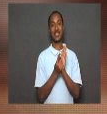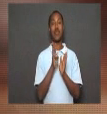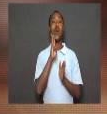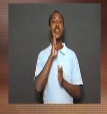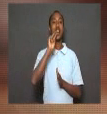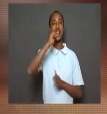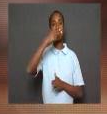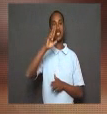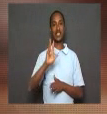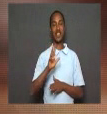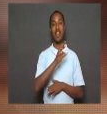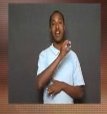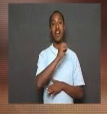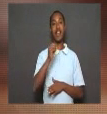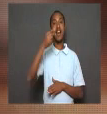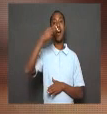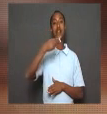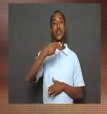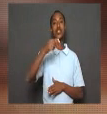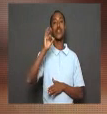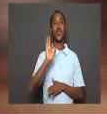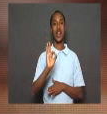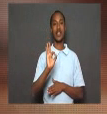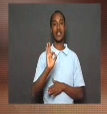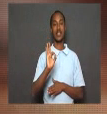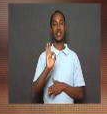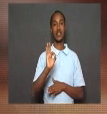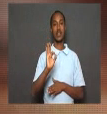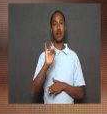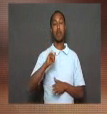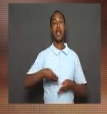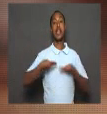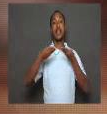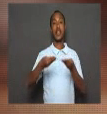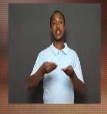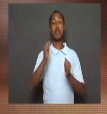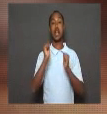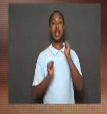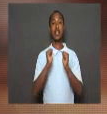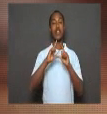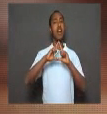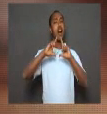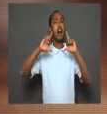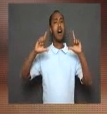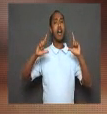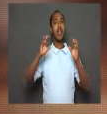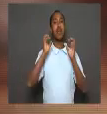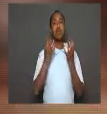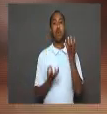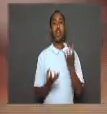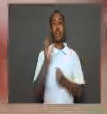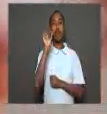ammonia, and hydrogen fluoride by giving them relatively high boiling